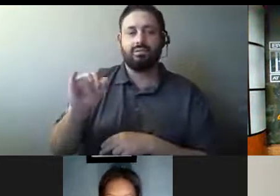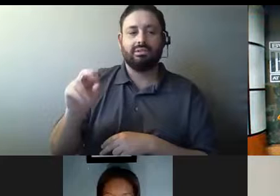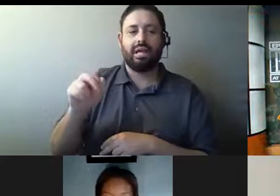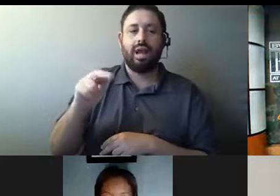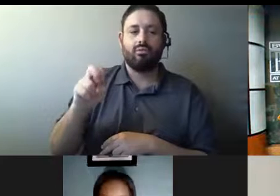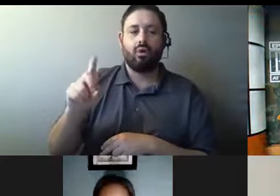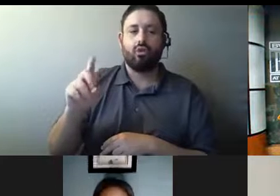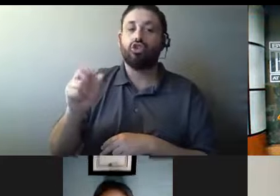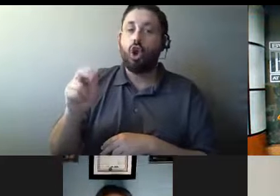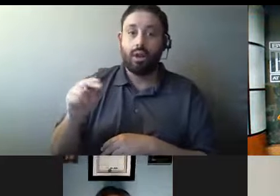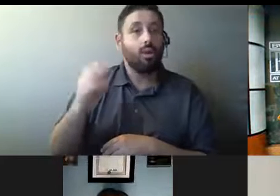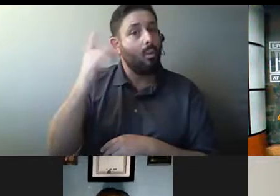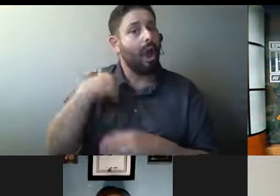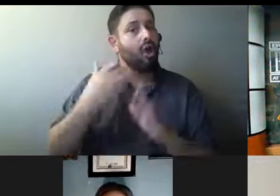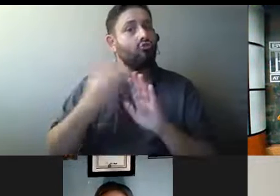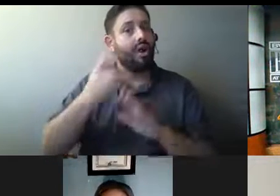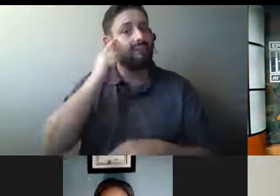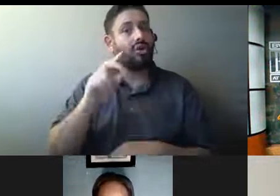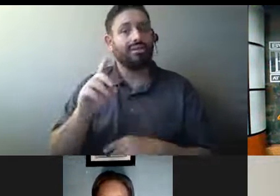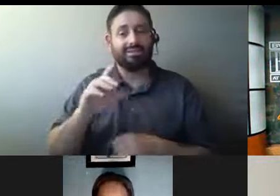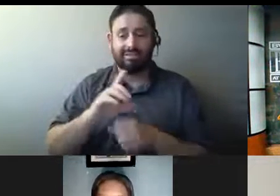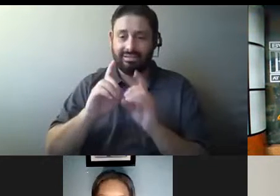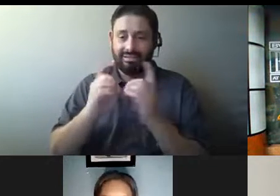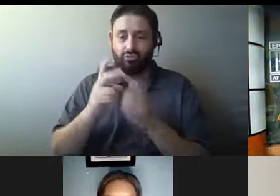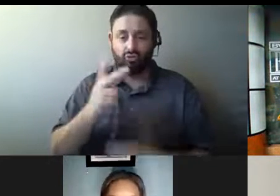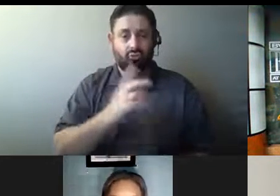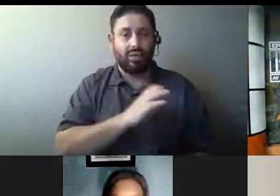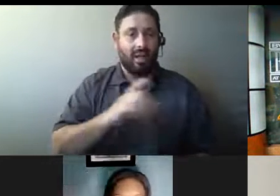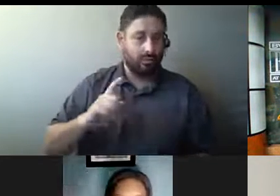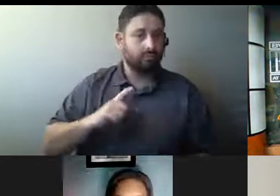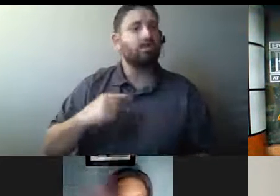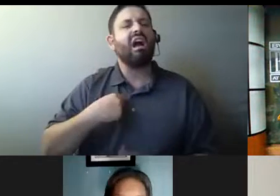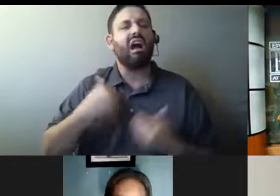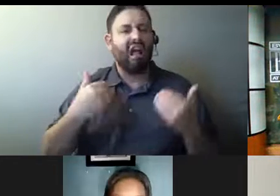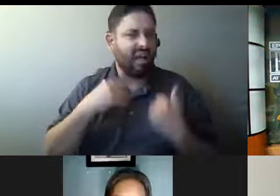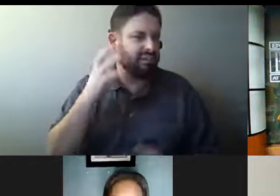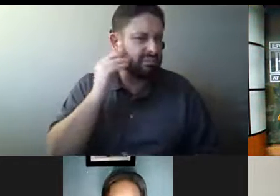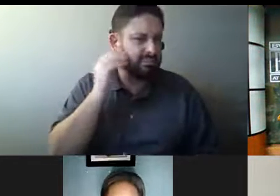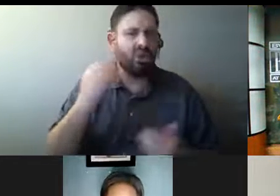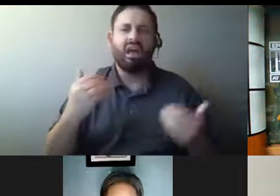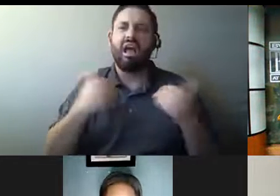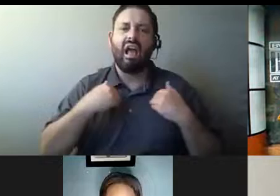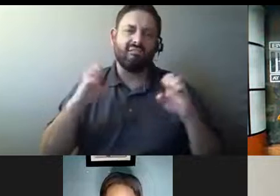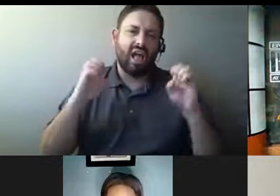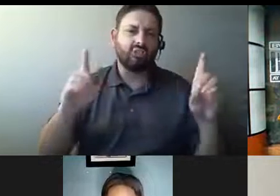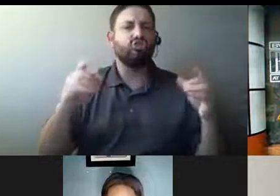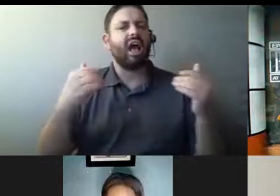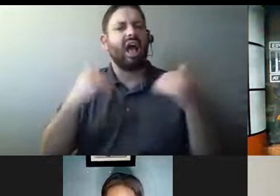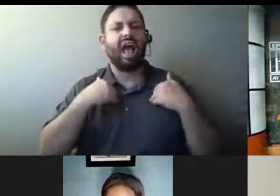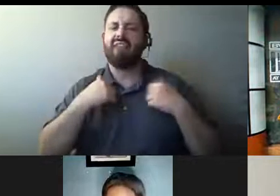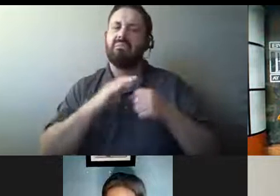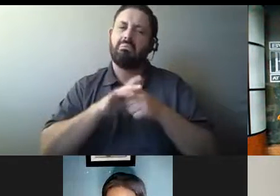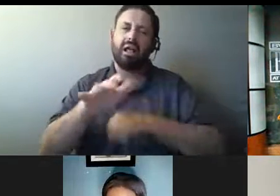for District 2 City Council? I believe I'm the candidate that has the experience, the education, and the energy to get the community to the next